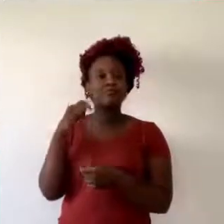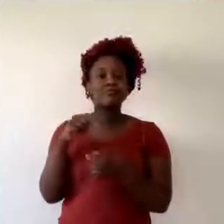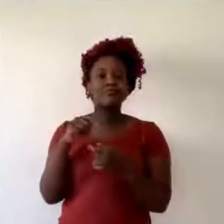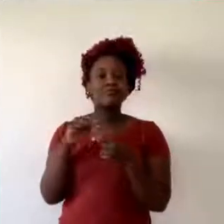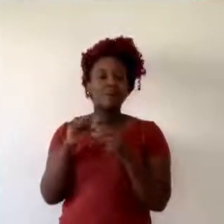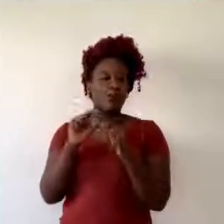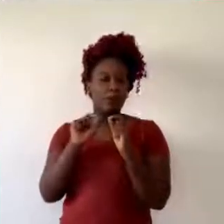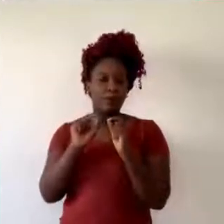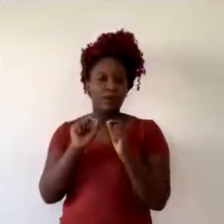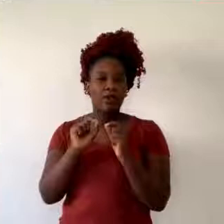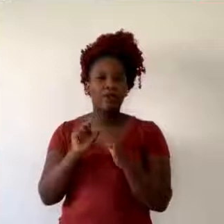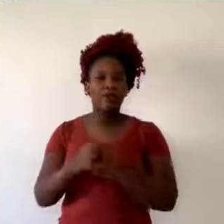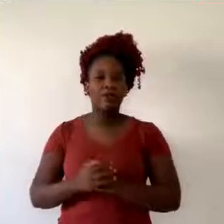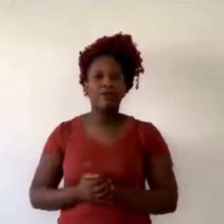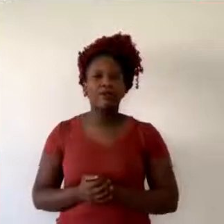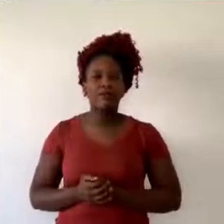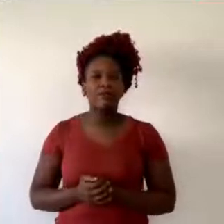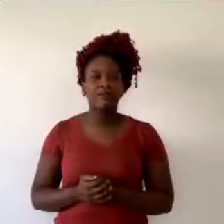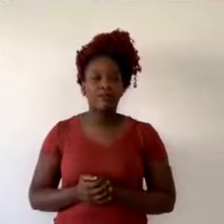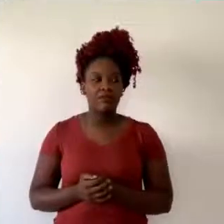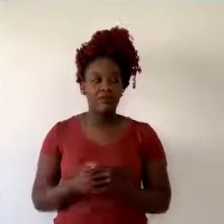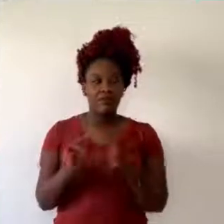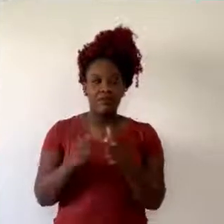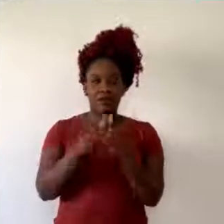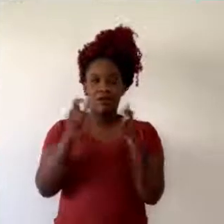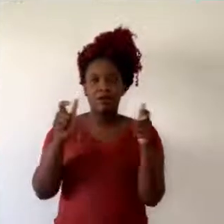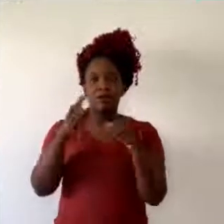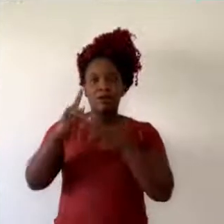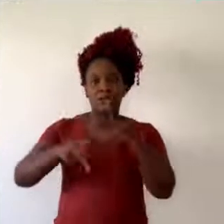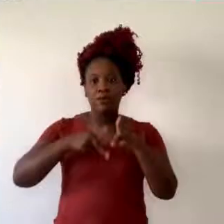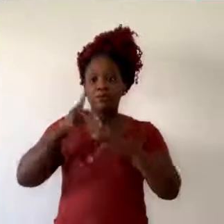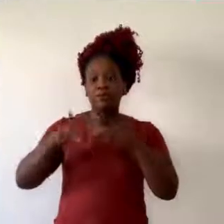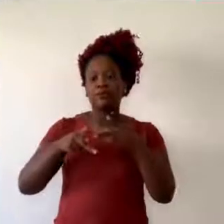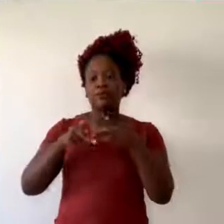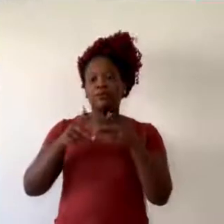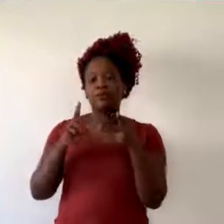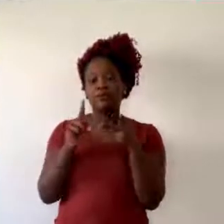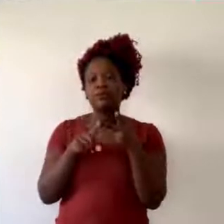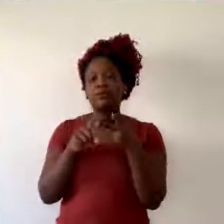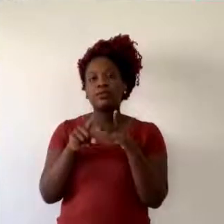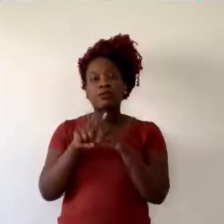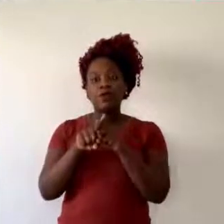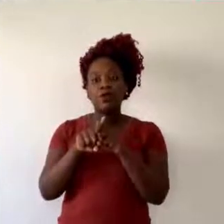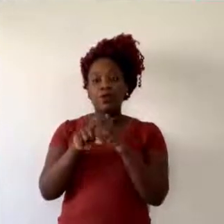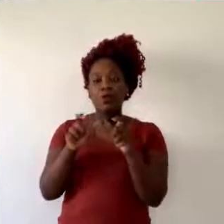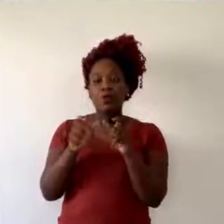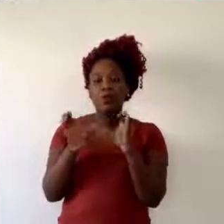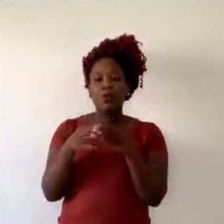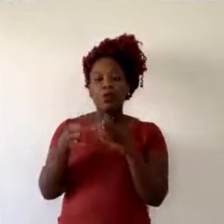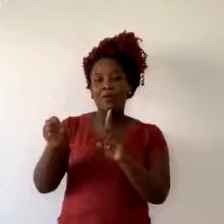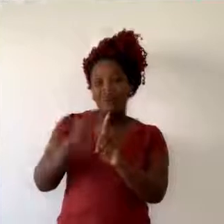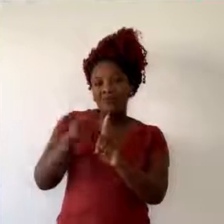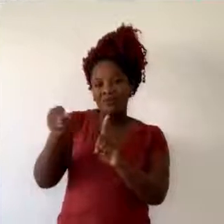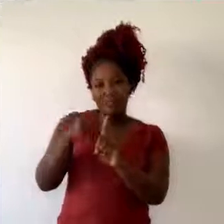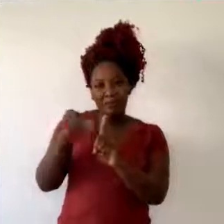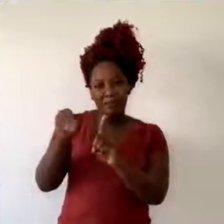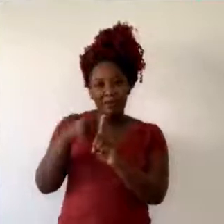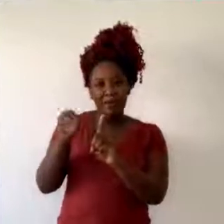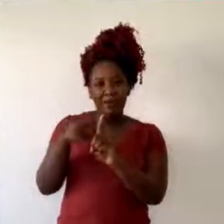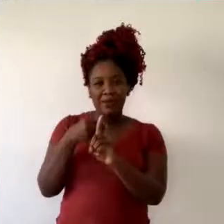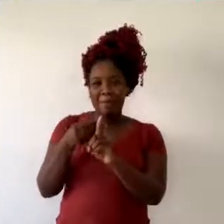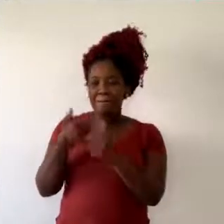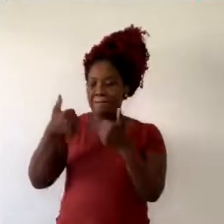about the largest population of contingent. But on the other hand, it is the group that and it has